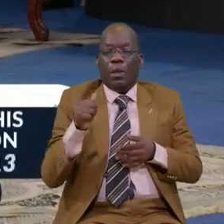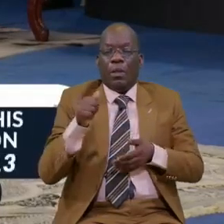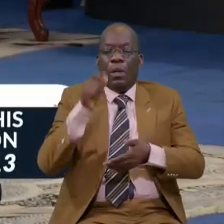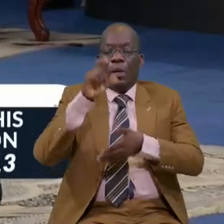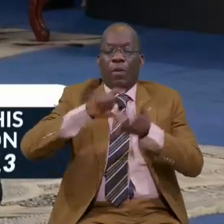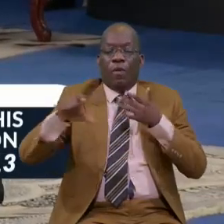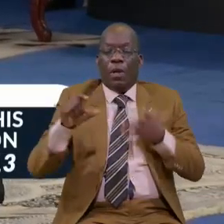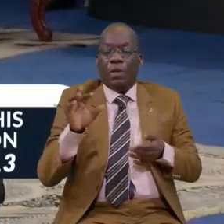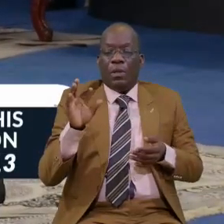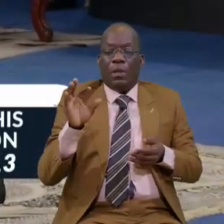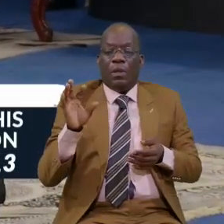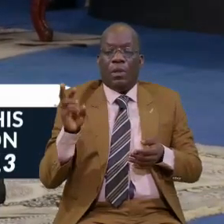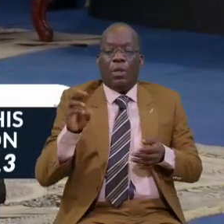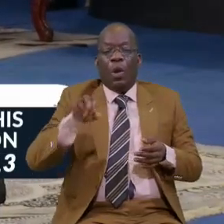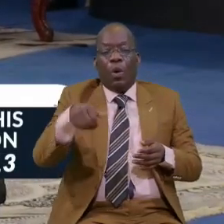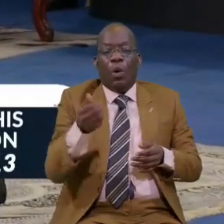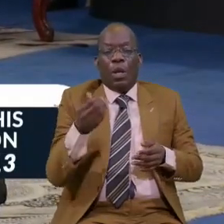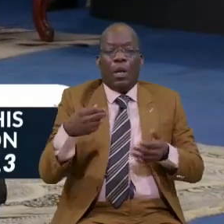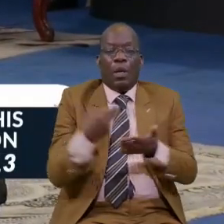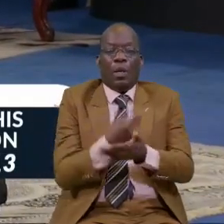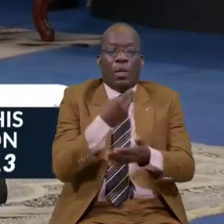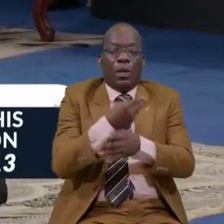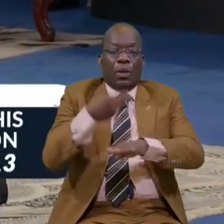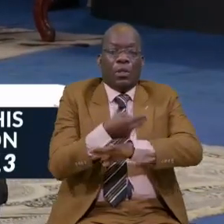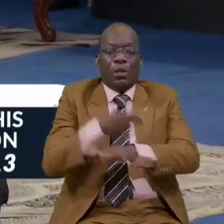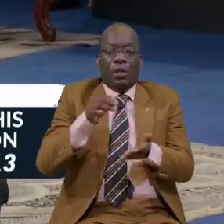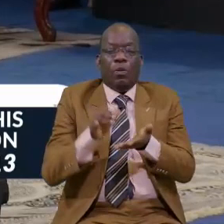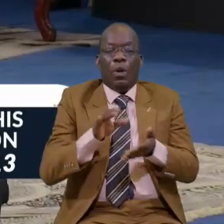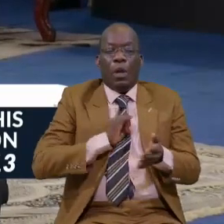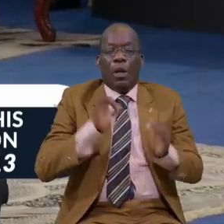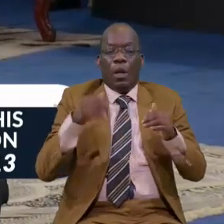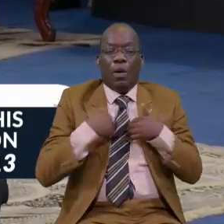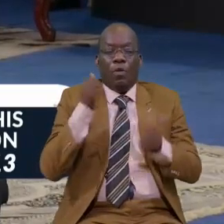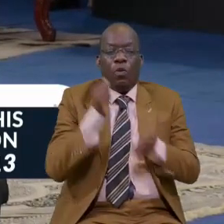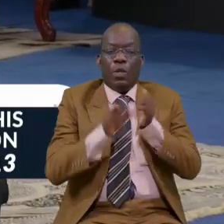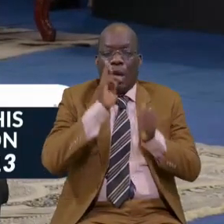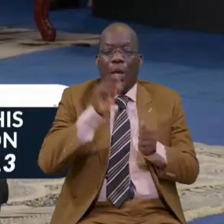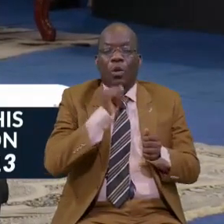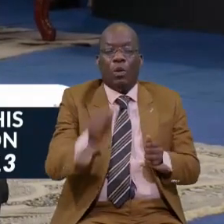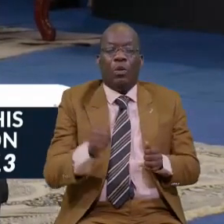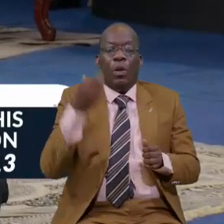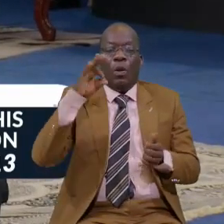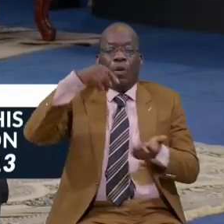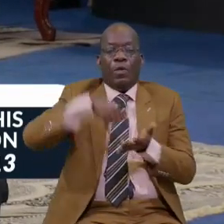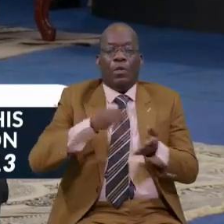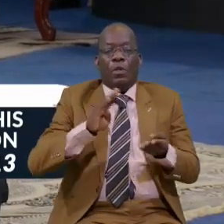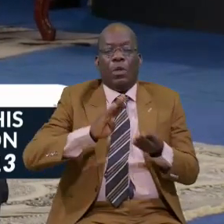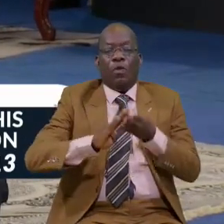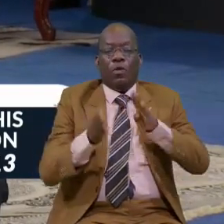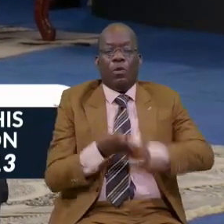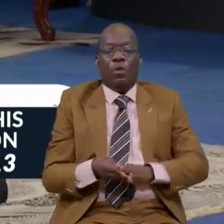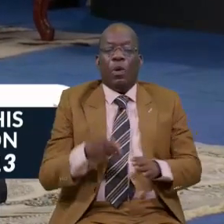I have which are not of this fold. Other sheep I have which are not